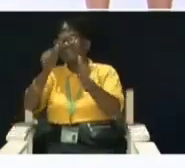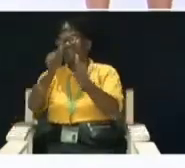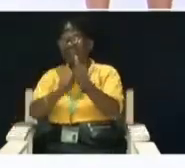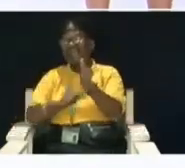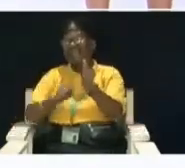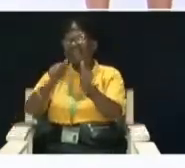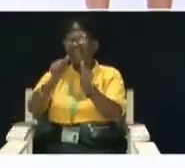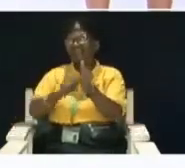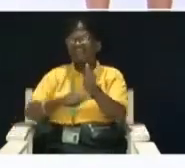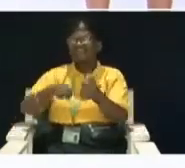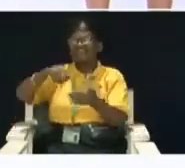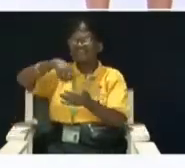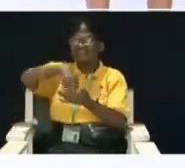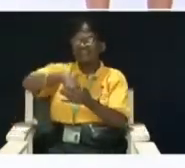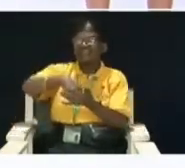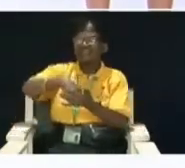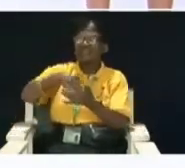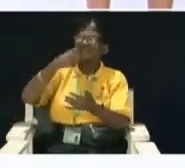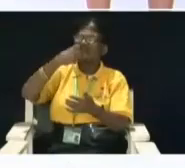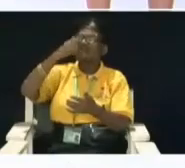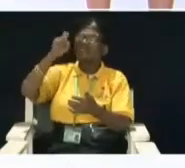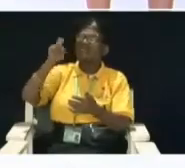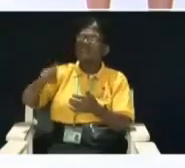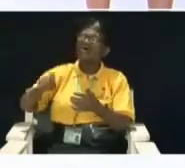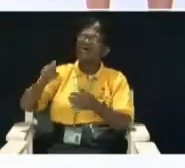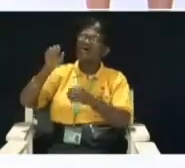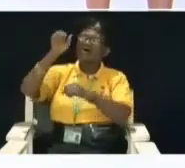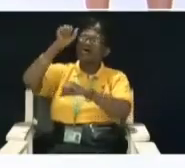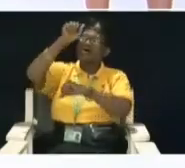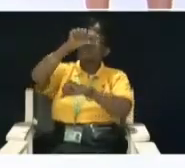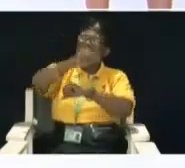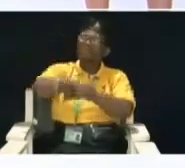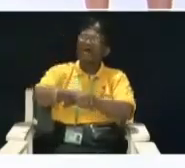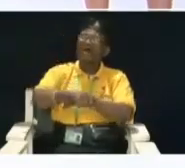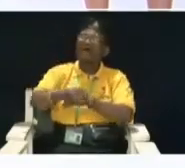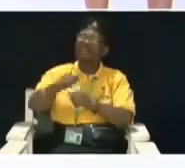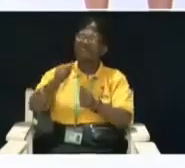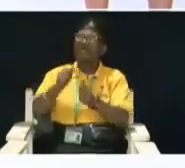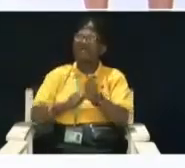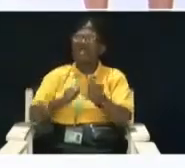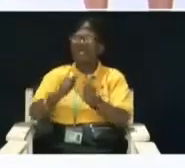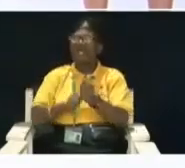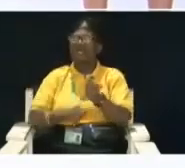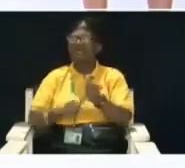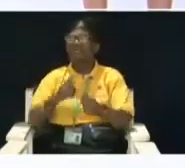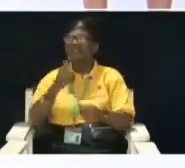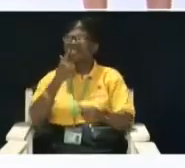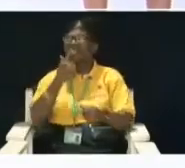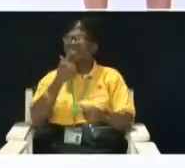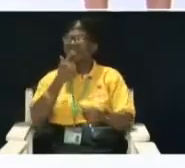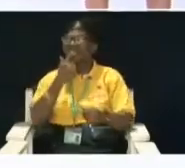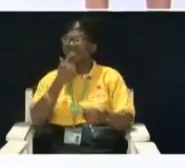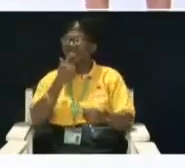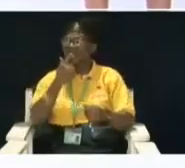Lord. Every knee shall bow.